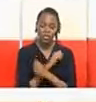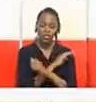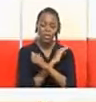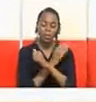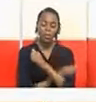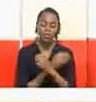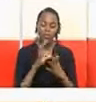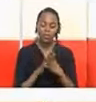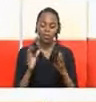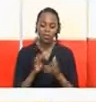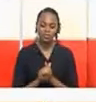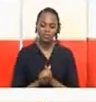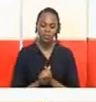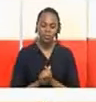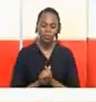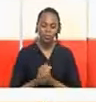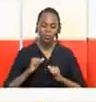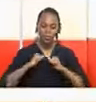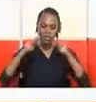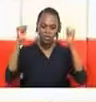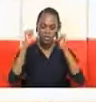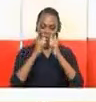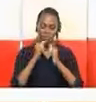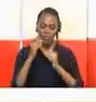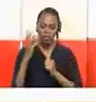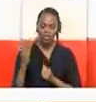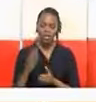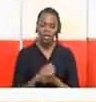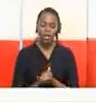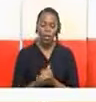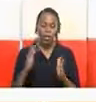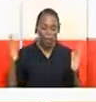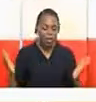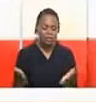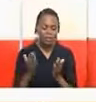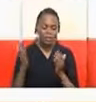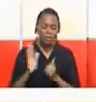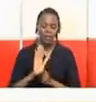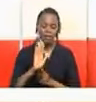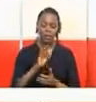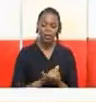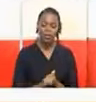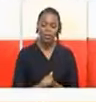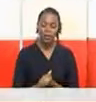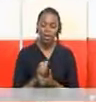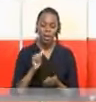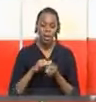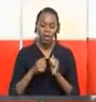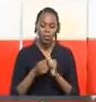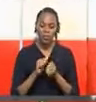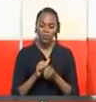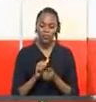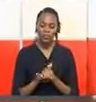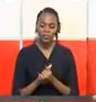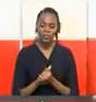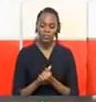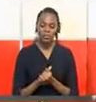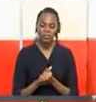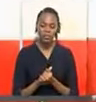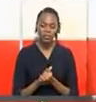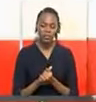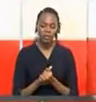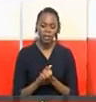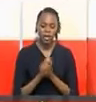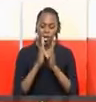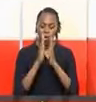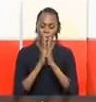For the past 20 years, you have taken care of her as she struggled with her painful arthritis, praying for